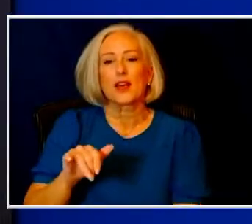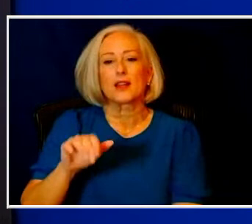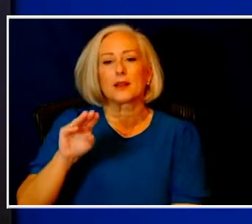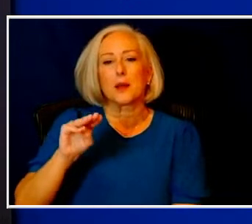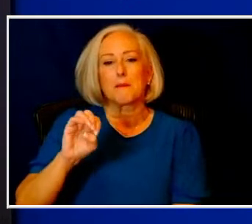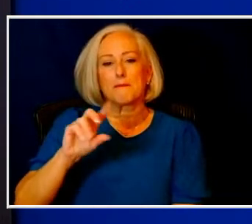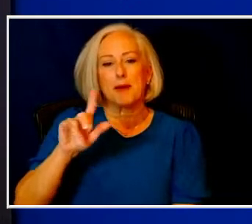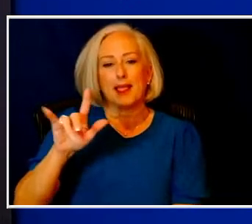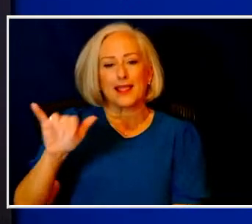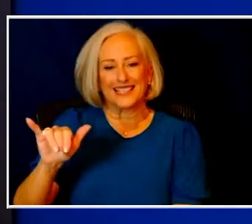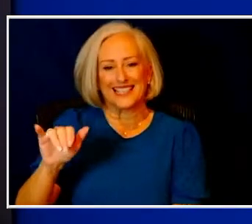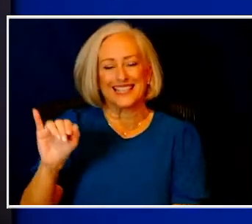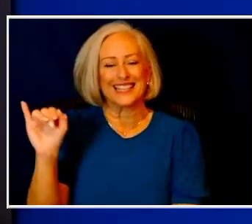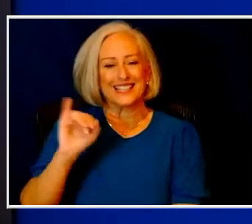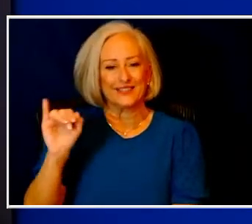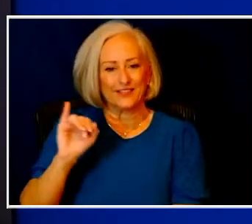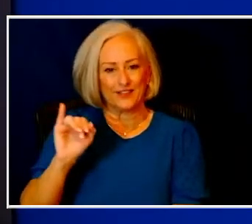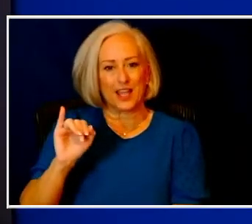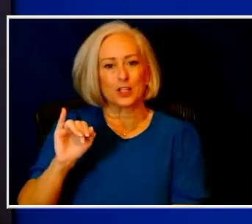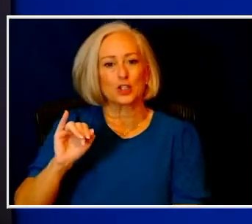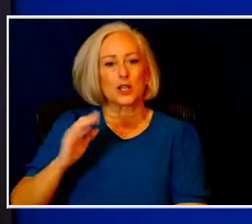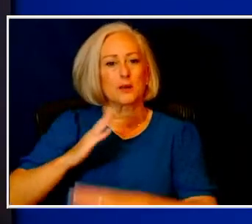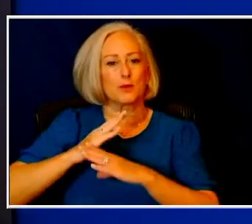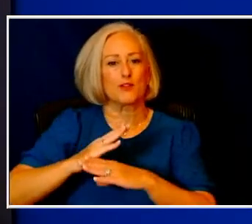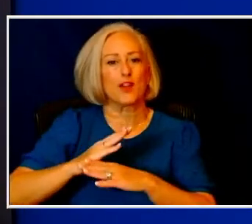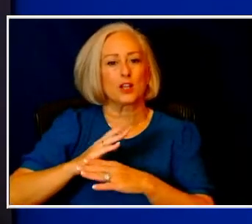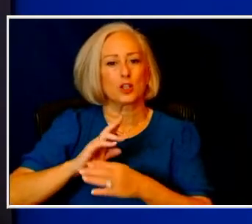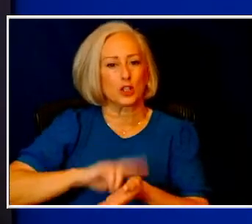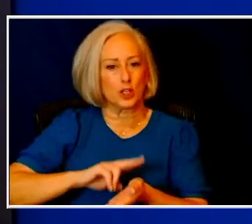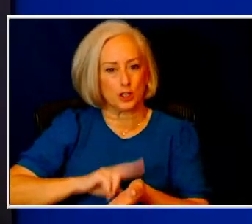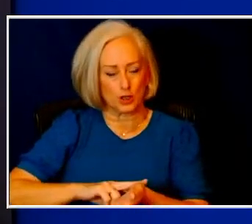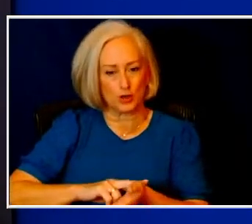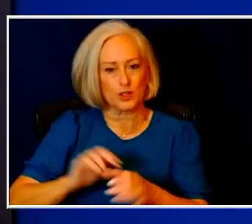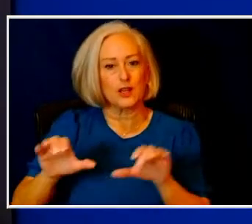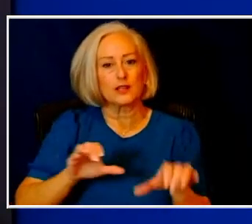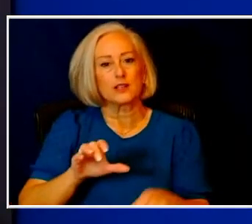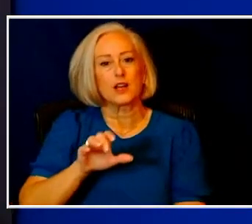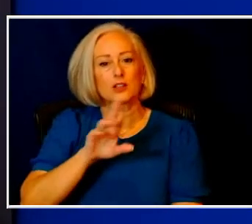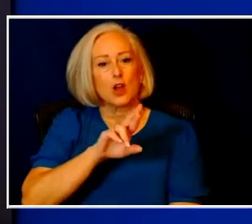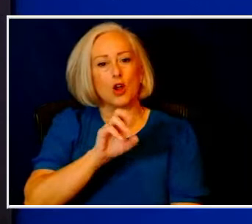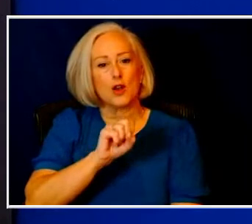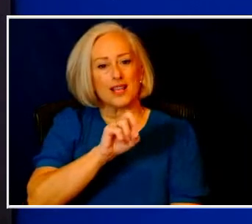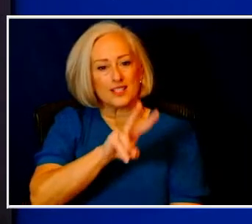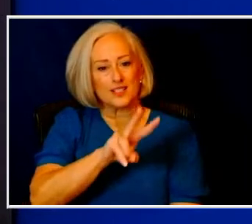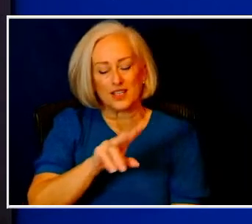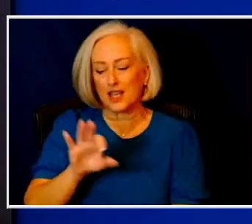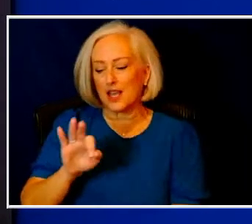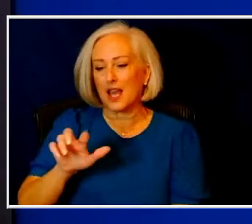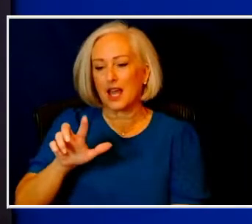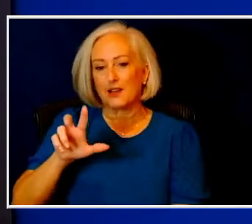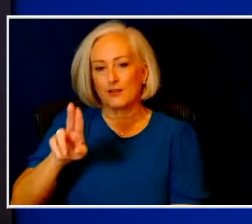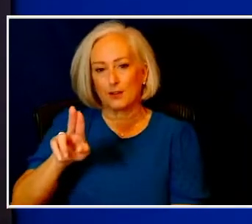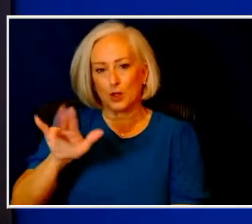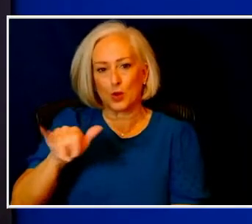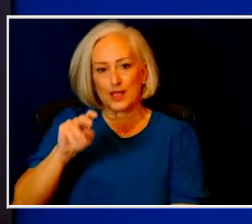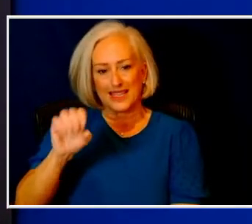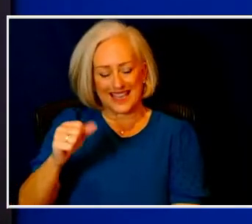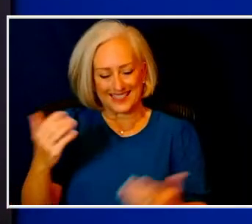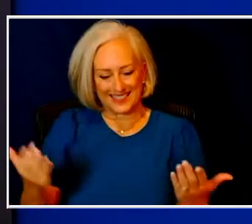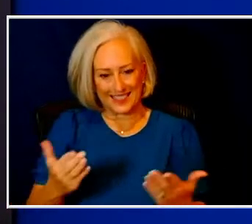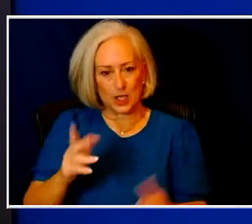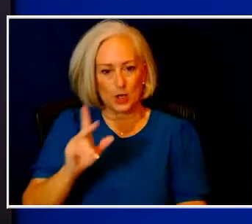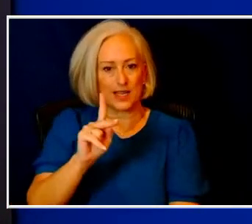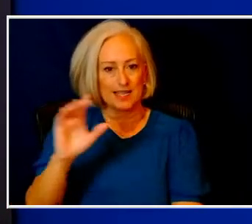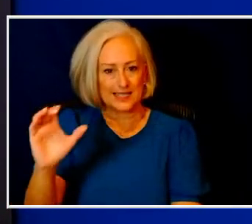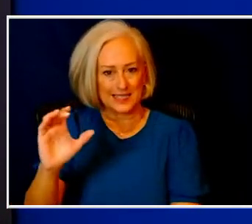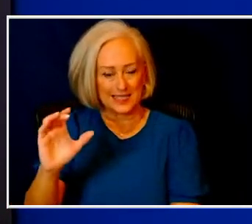infection prevention nurses, does our weekly influenza and RSV cases here on the Kansas City campus of the health